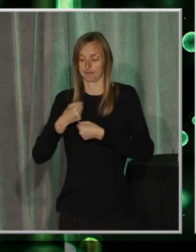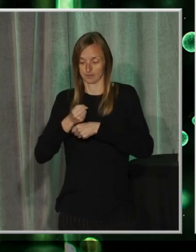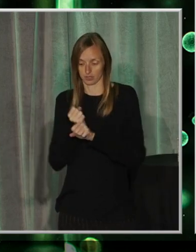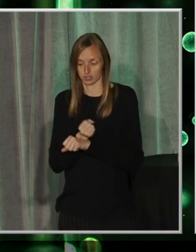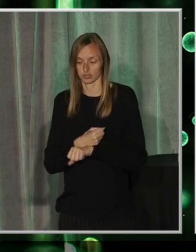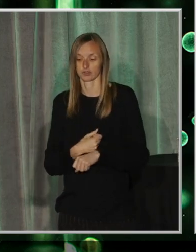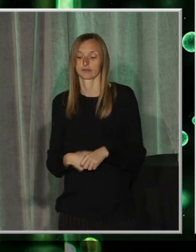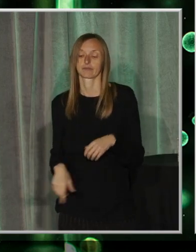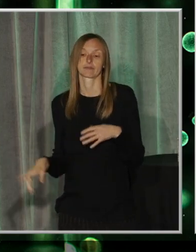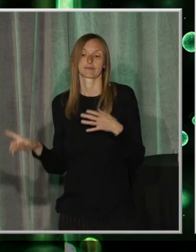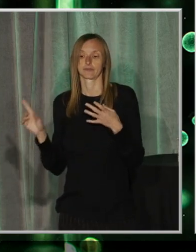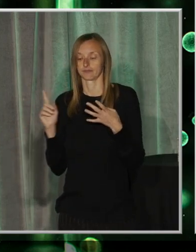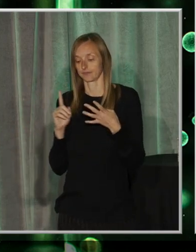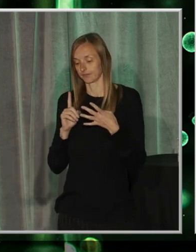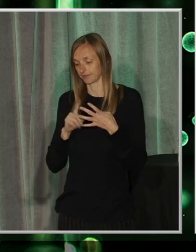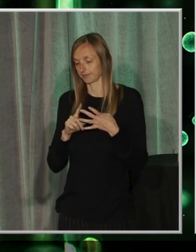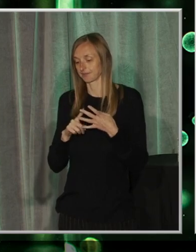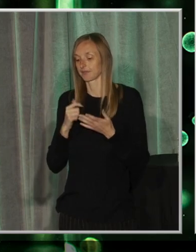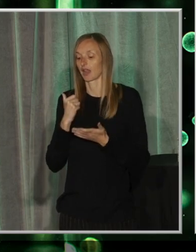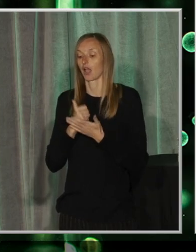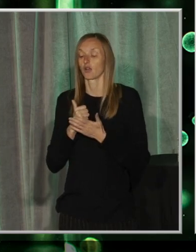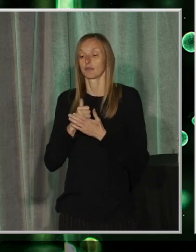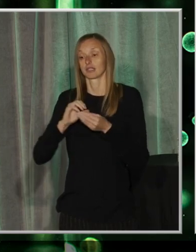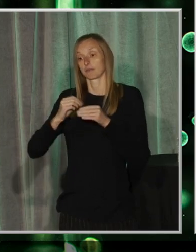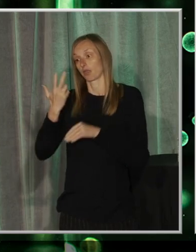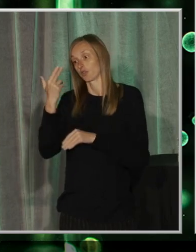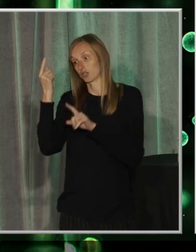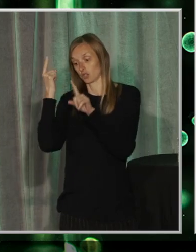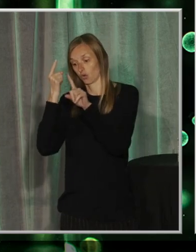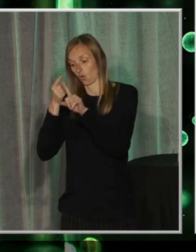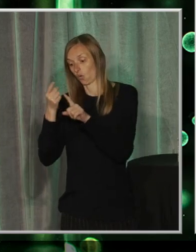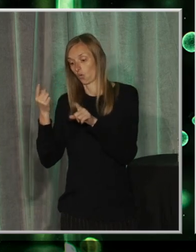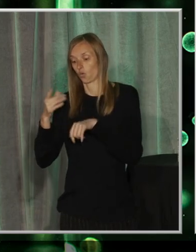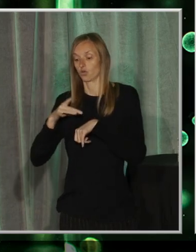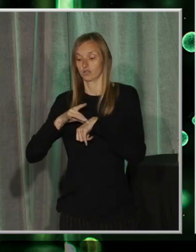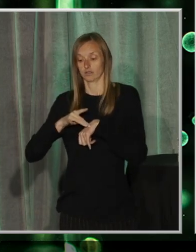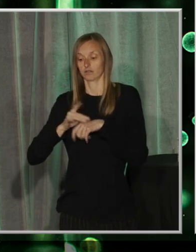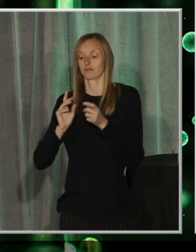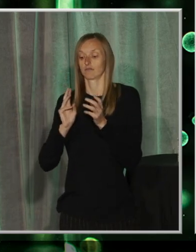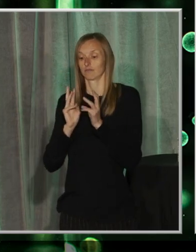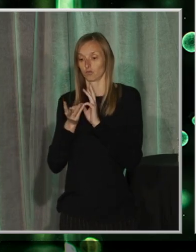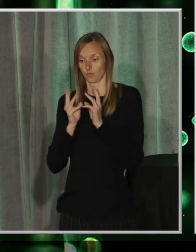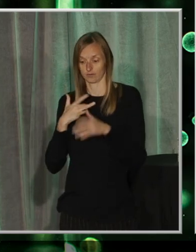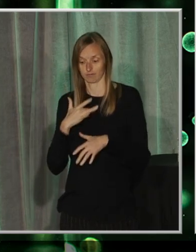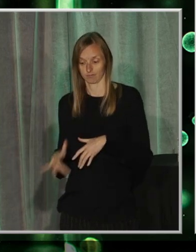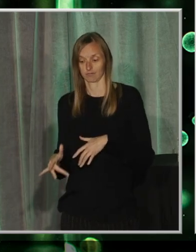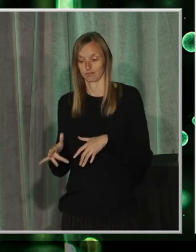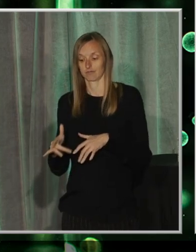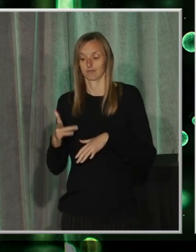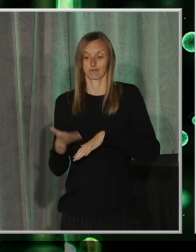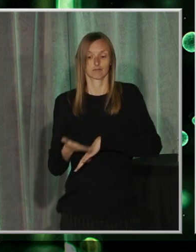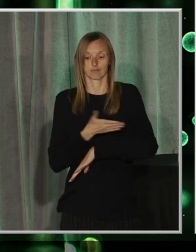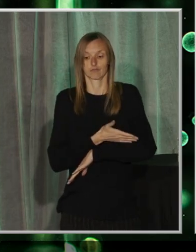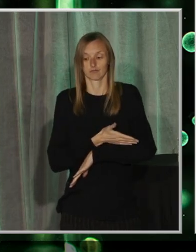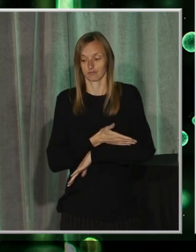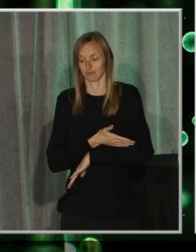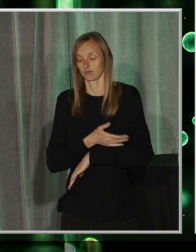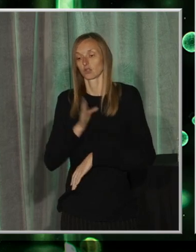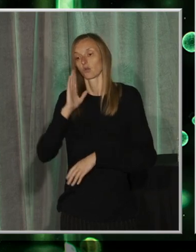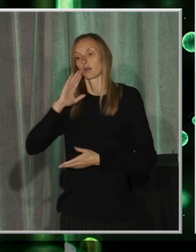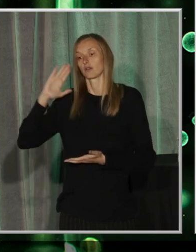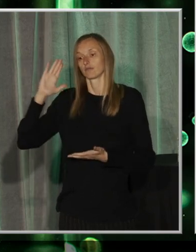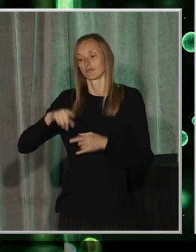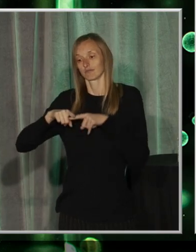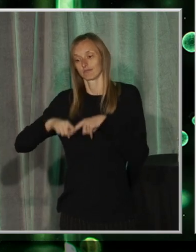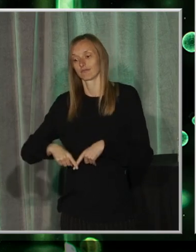Will help achieve the 13th, which is climate action, because we will cut down on the reliability on